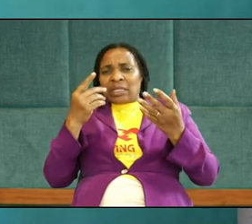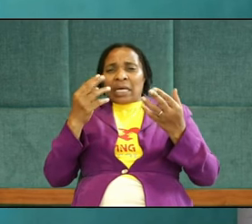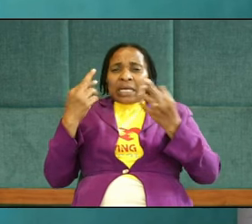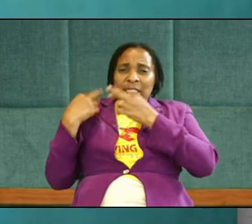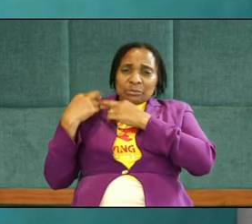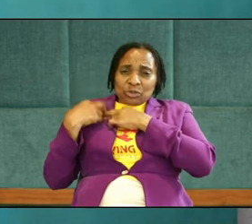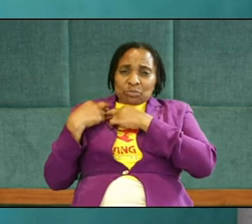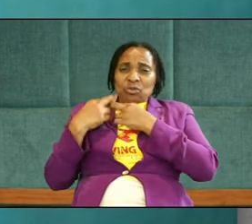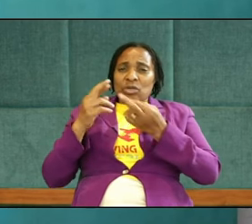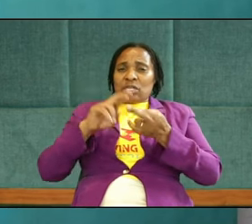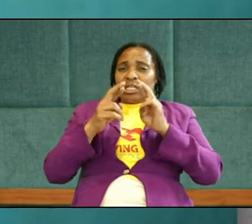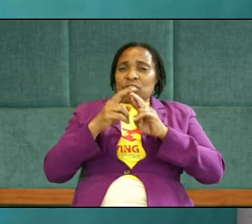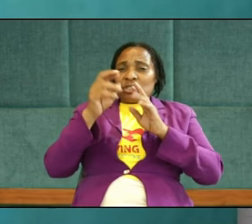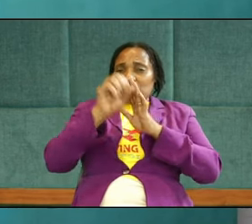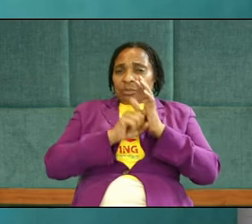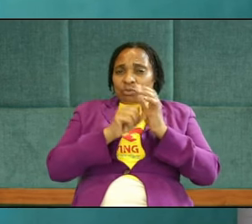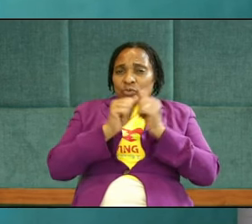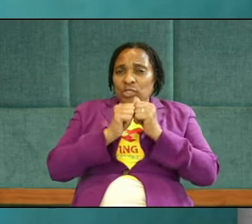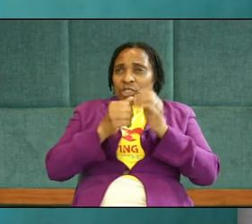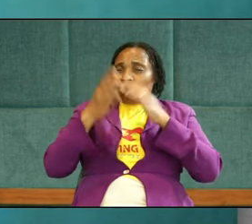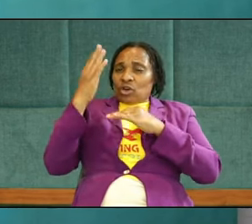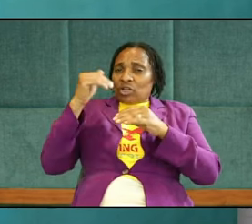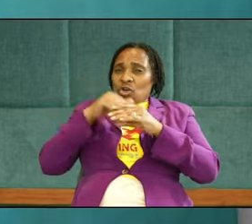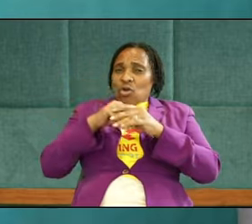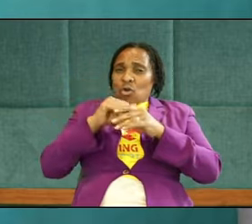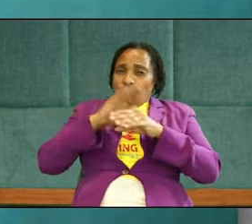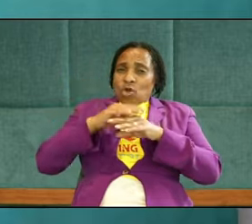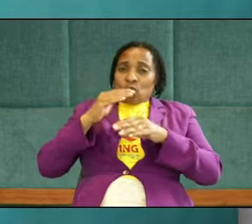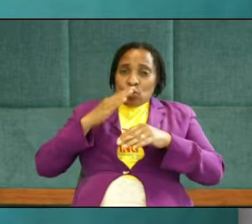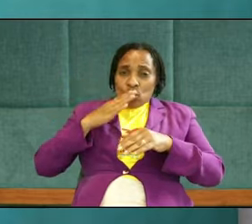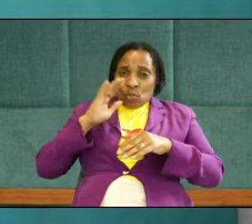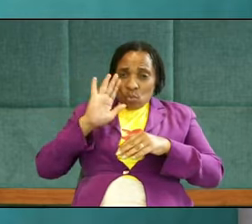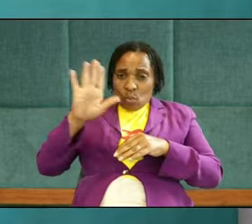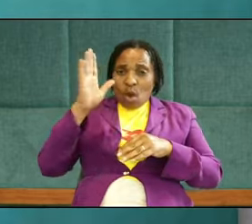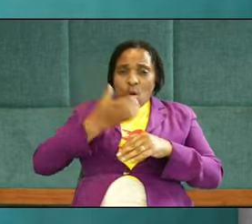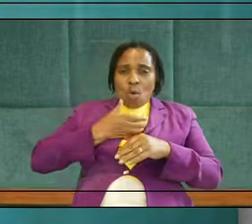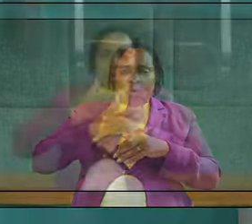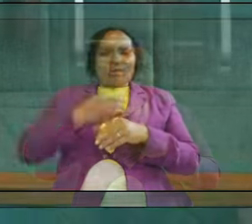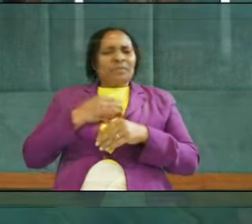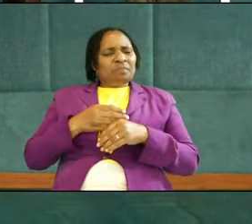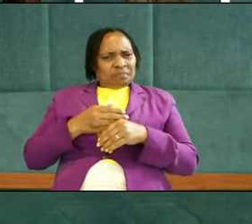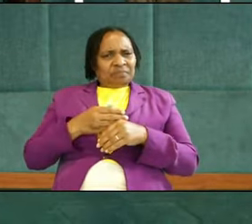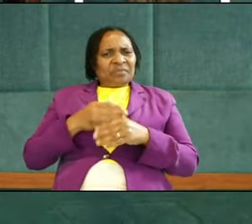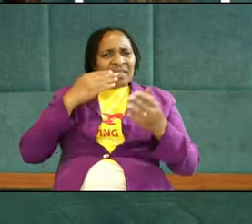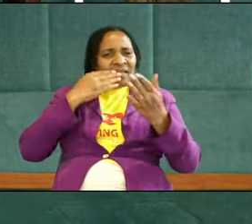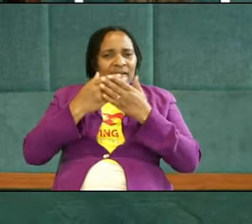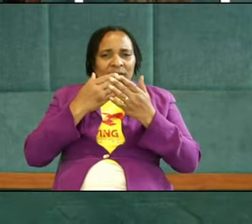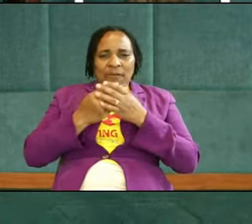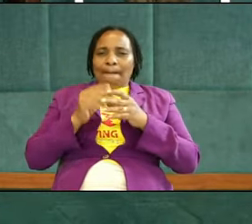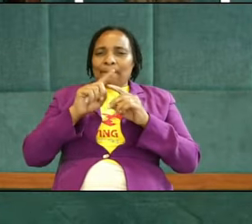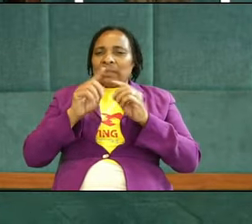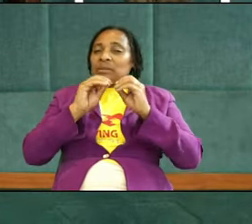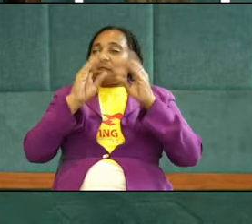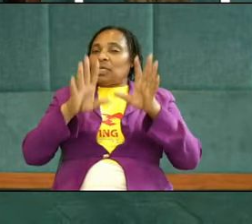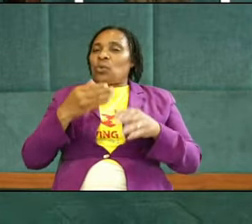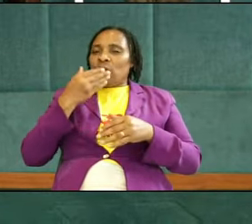your relationship with God on your own? Thank you for that. I think we can just answer that